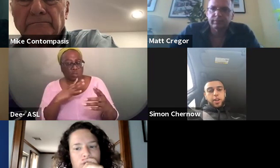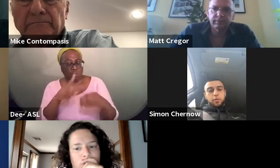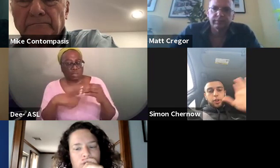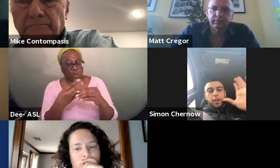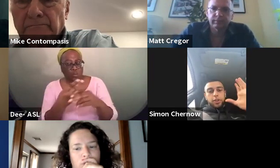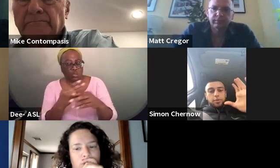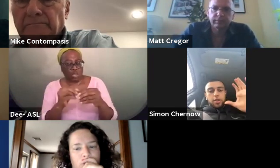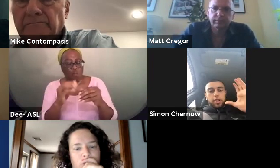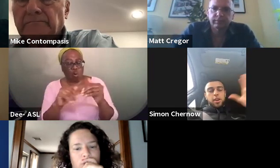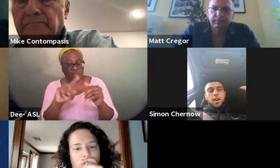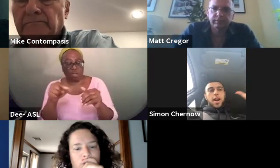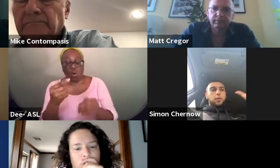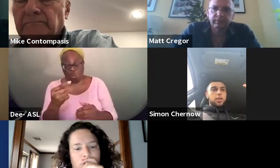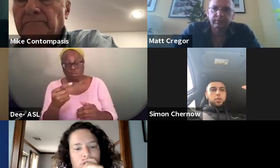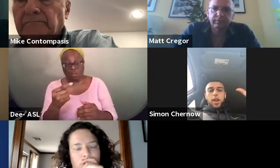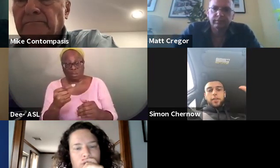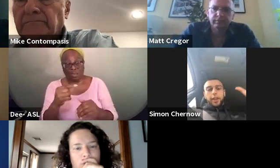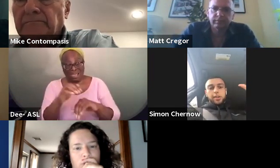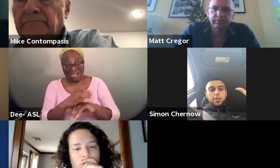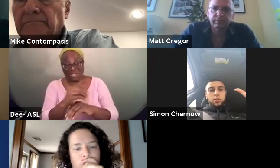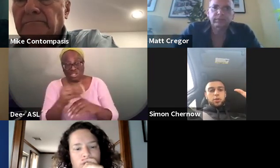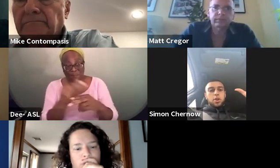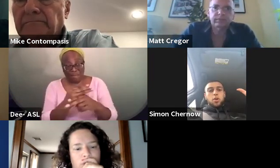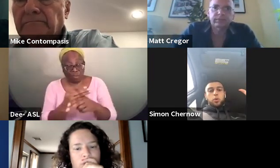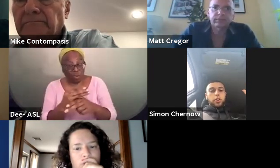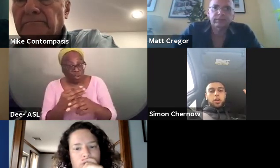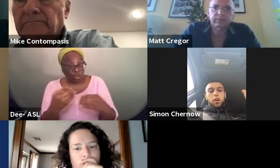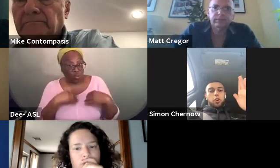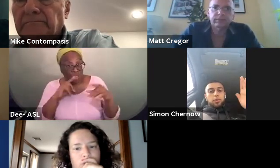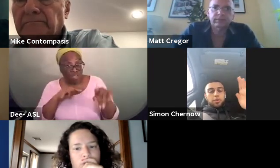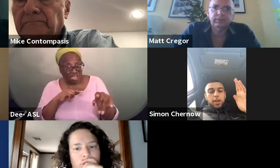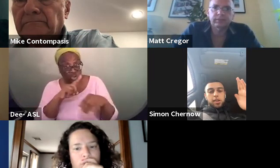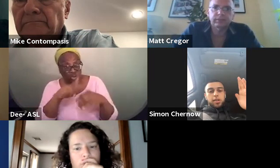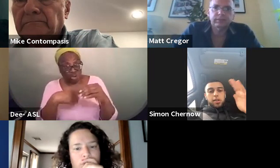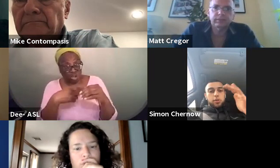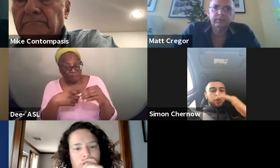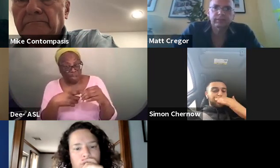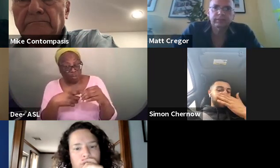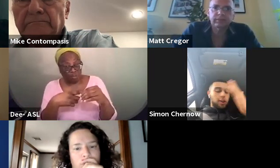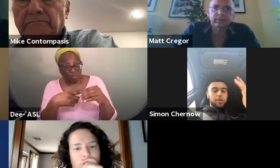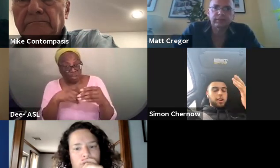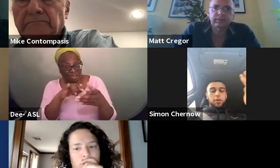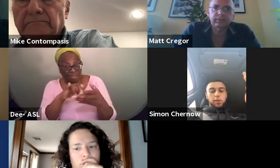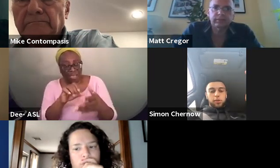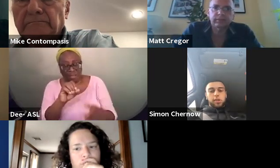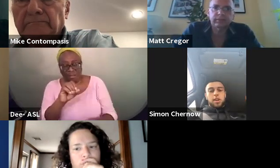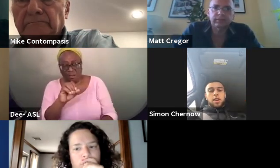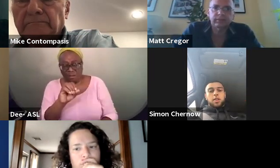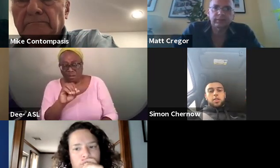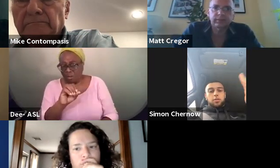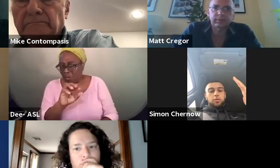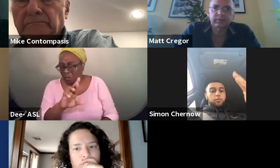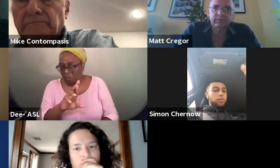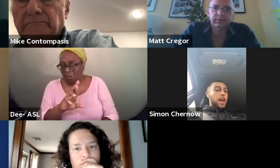6th grade when we look at their GPAs. Do we have an answer to whether or not all BPS high schools, or sorry, middle schools